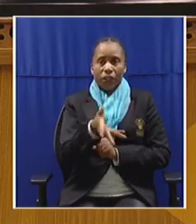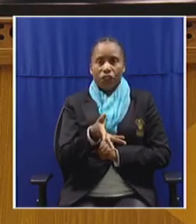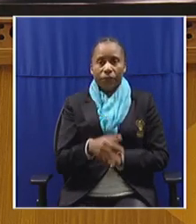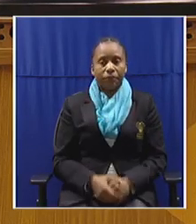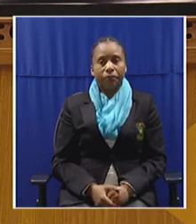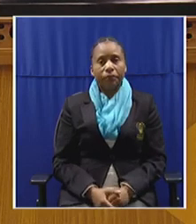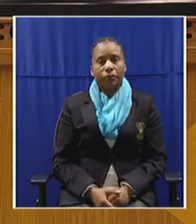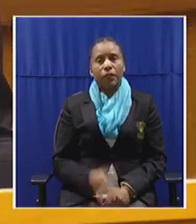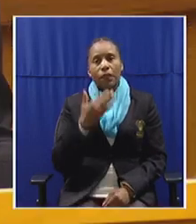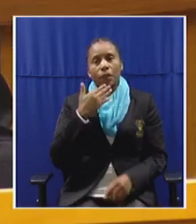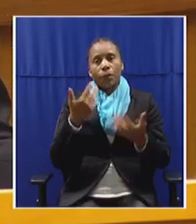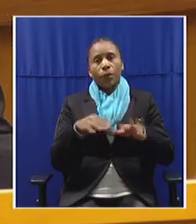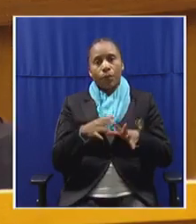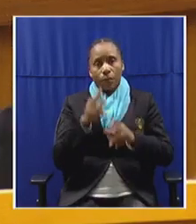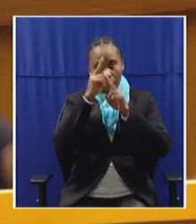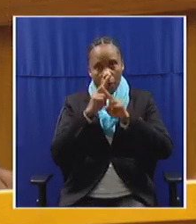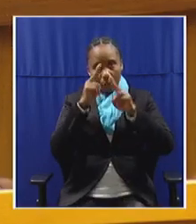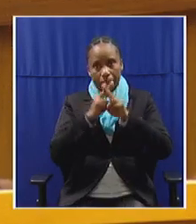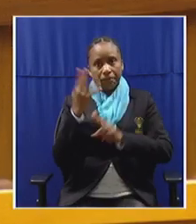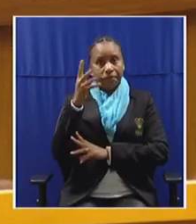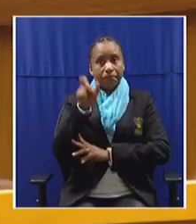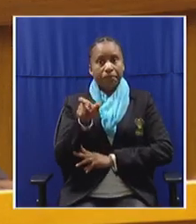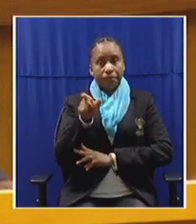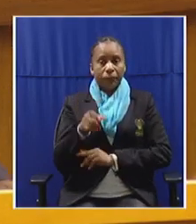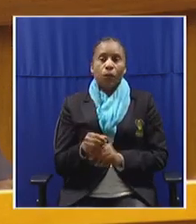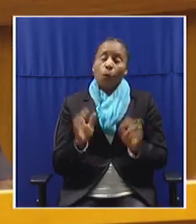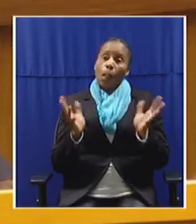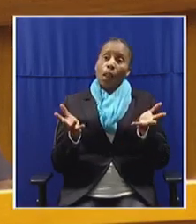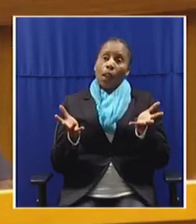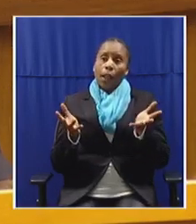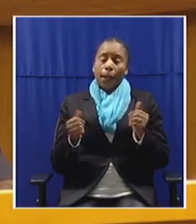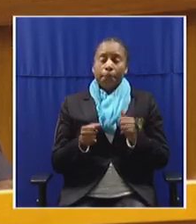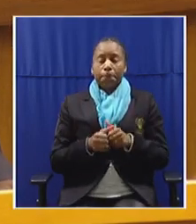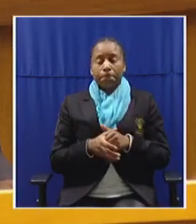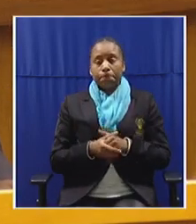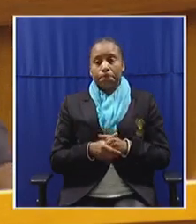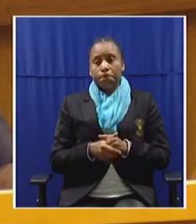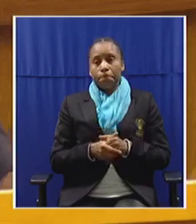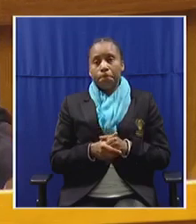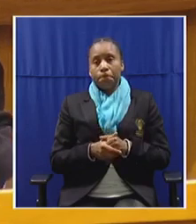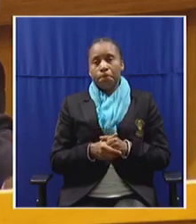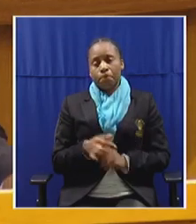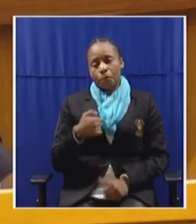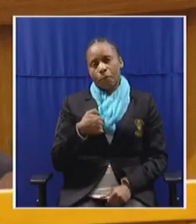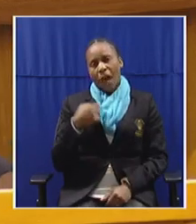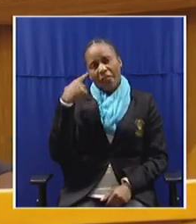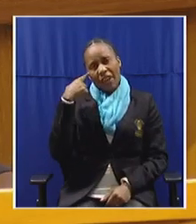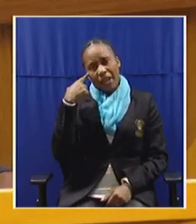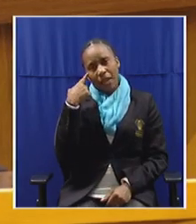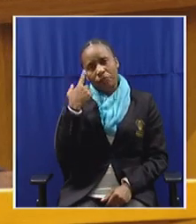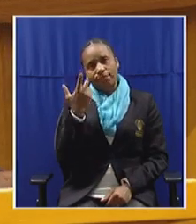Thank you, Honorable Speaker. Well, I think on the side